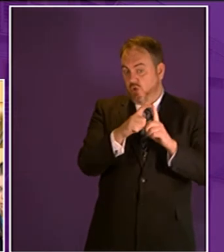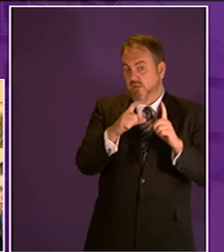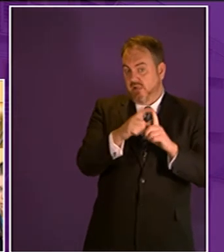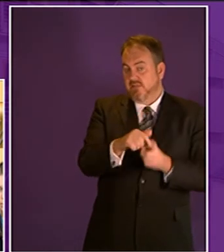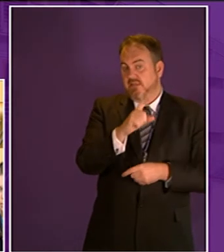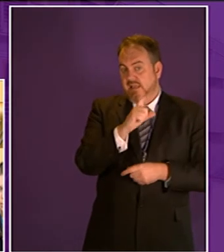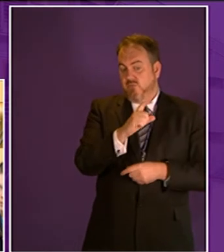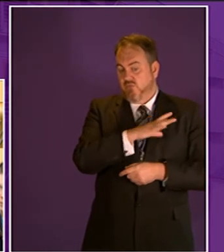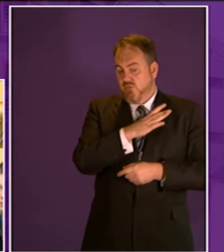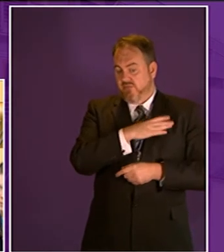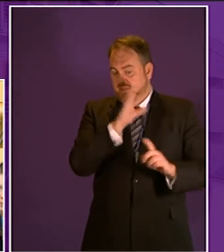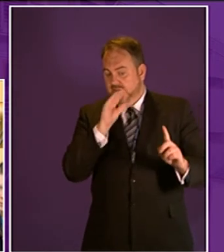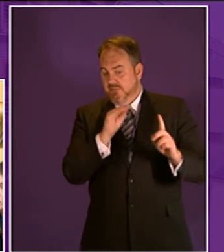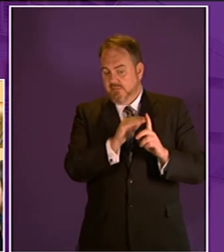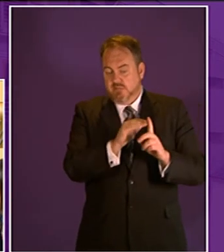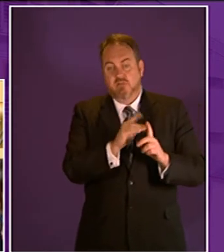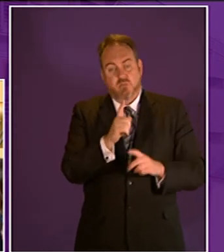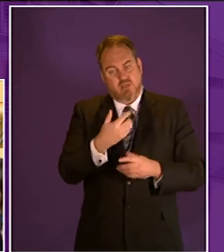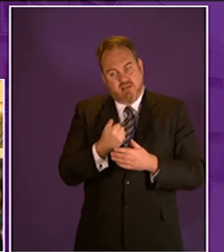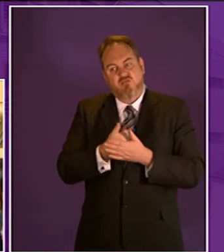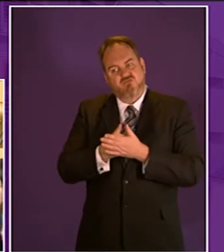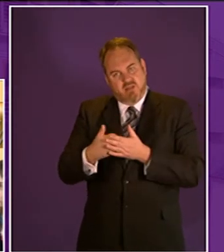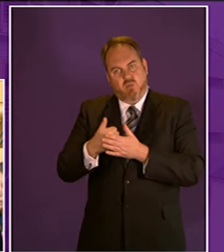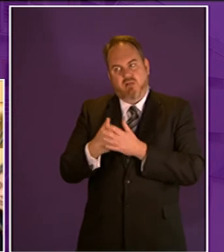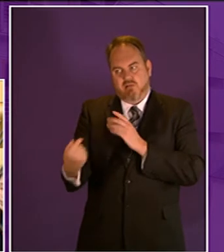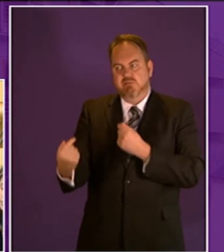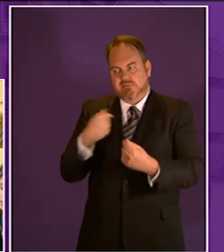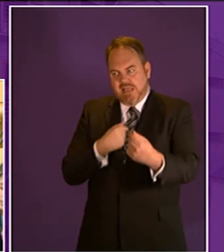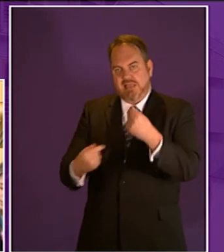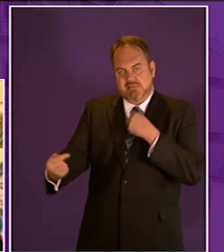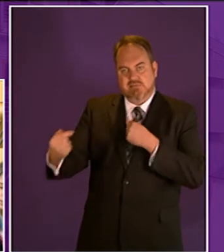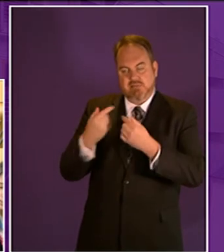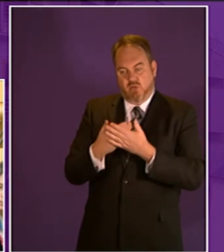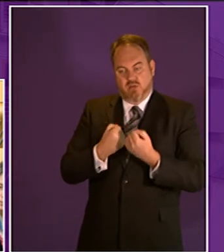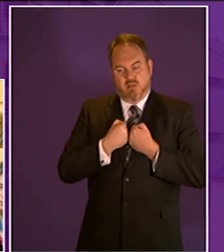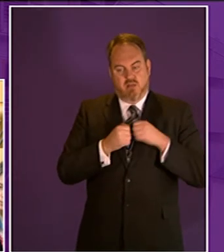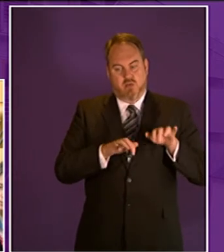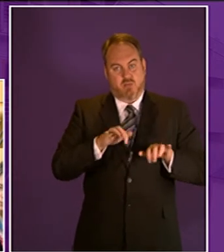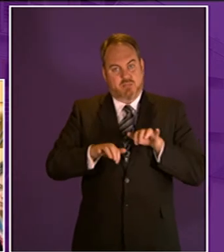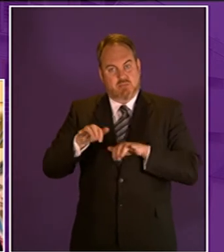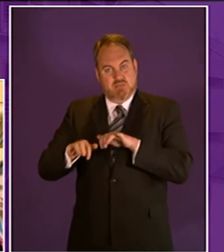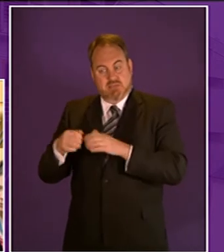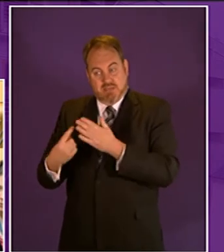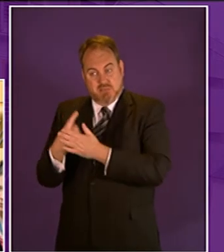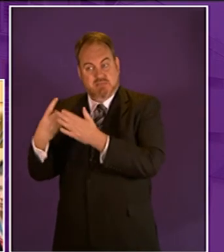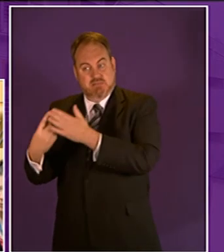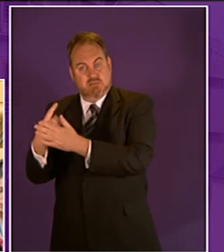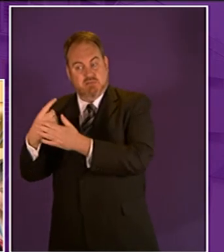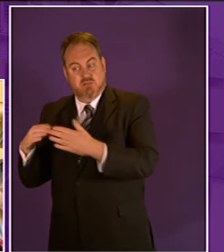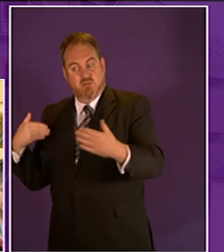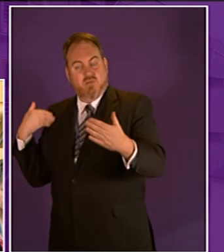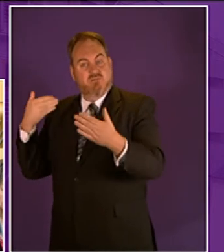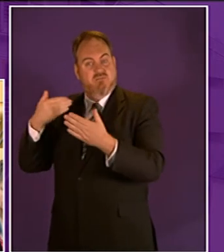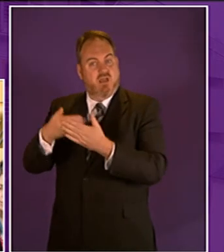that there are regular attacks on our NHS systems, and the fact that to date those have been